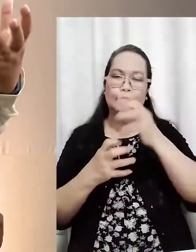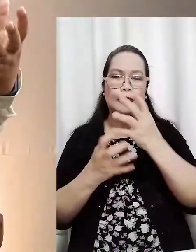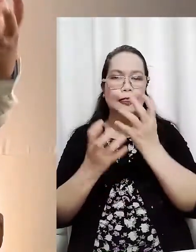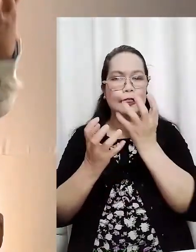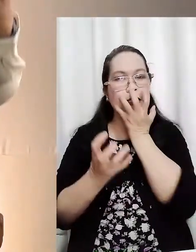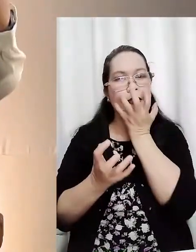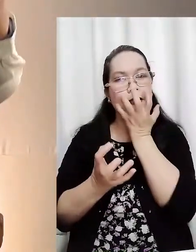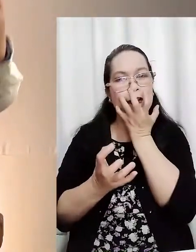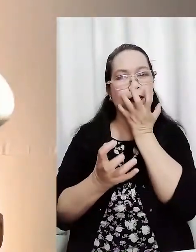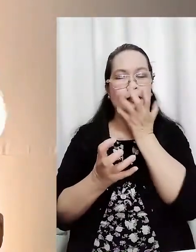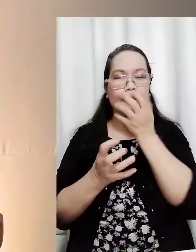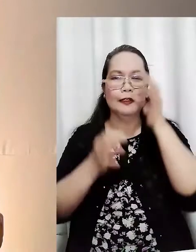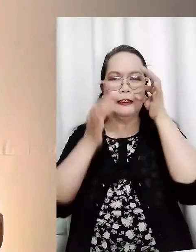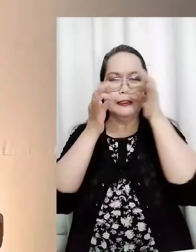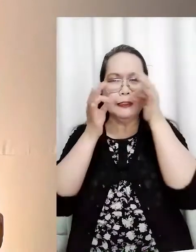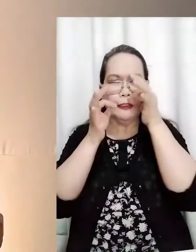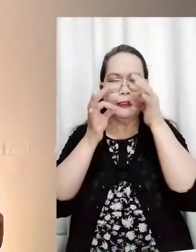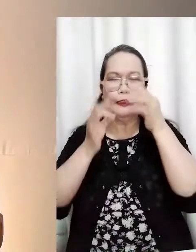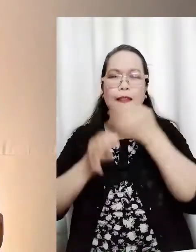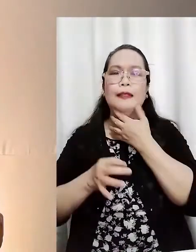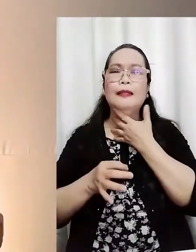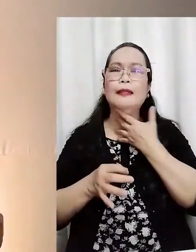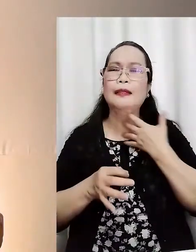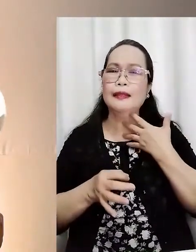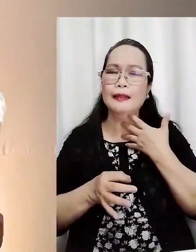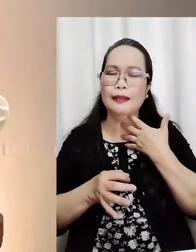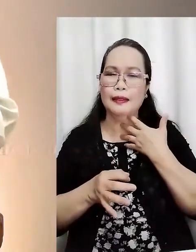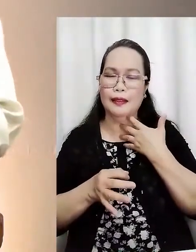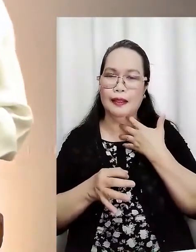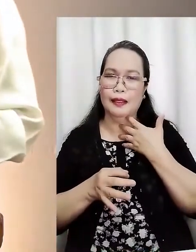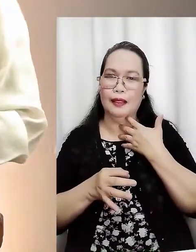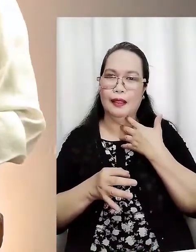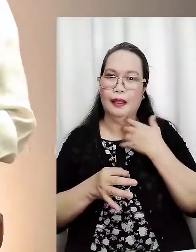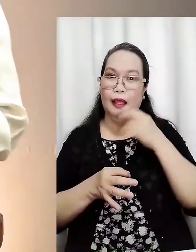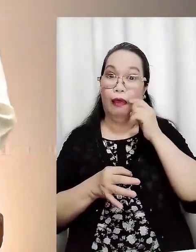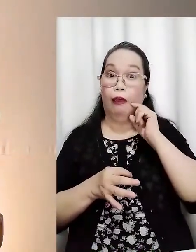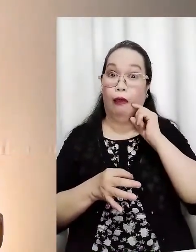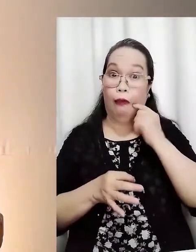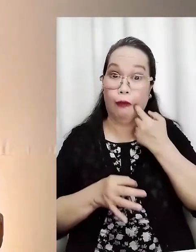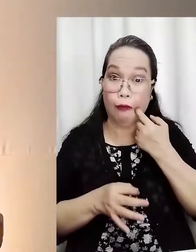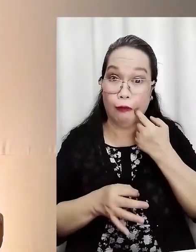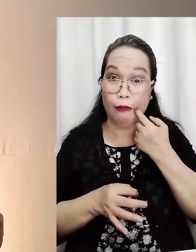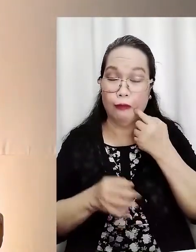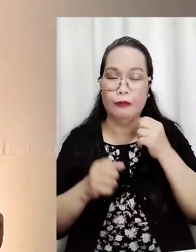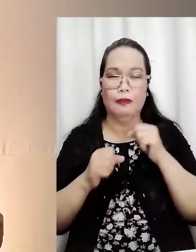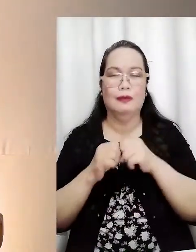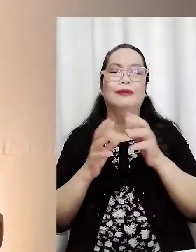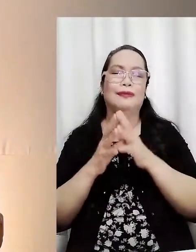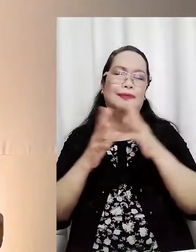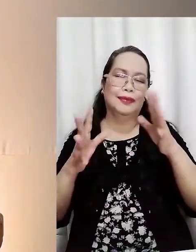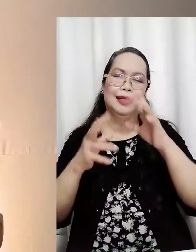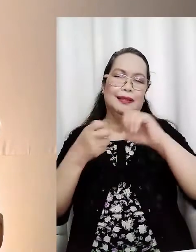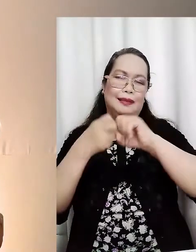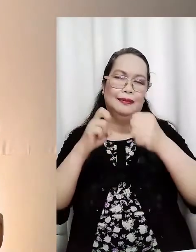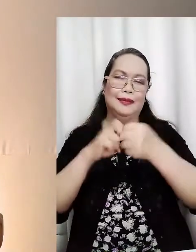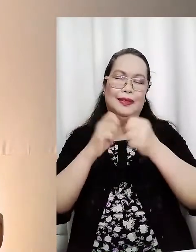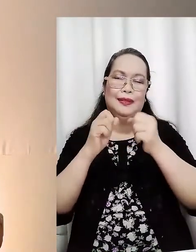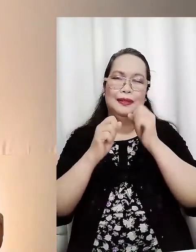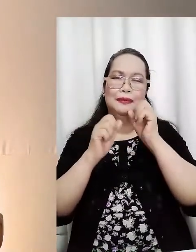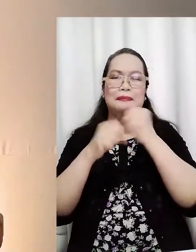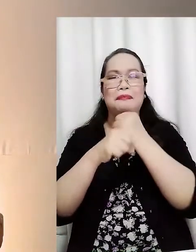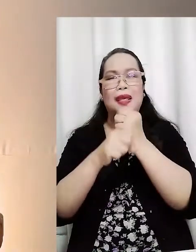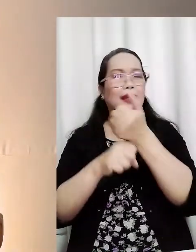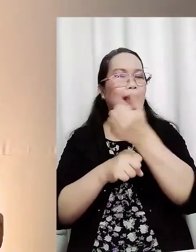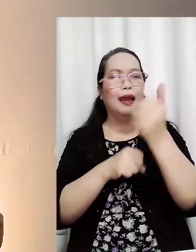addiction, lust. We fall into myriad problems and cause other people problems